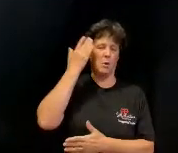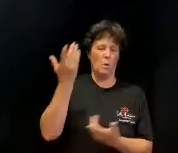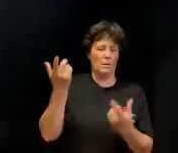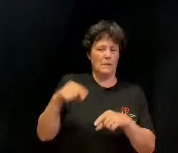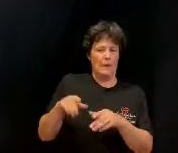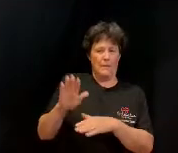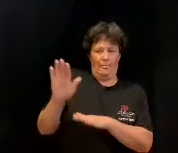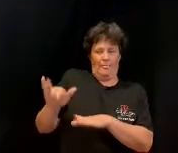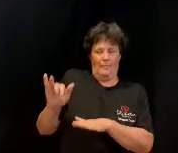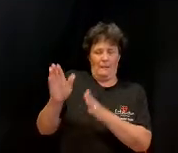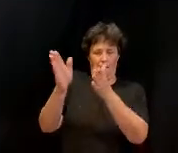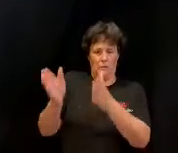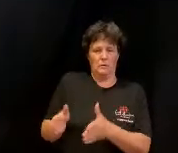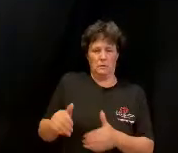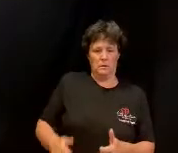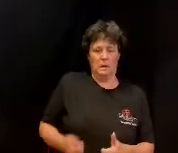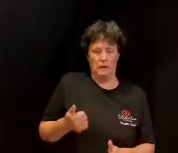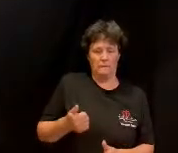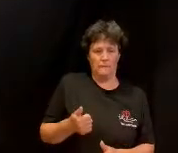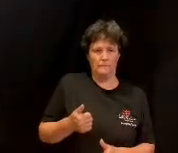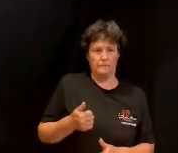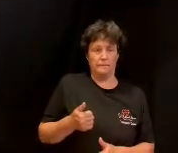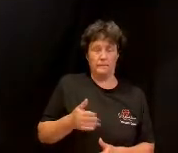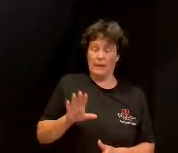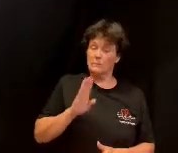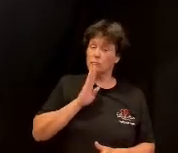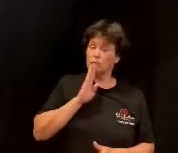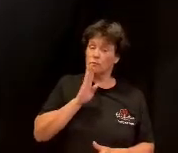And I'm going to be honest with you.